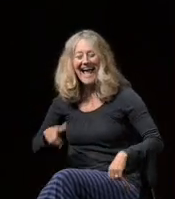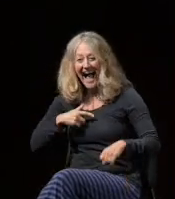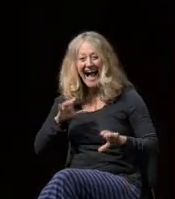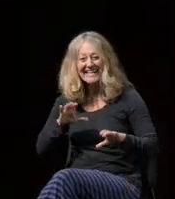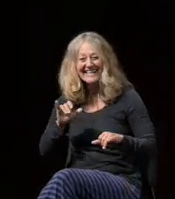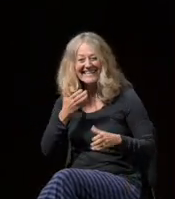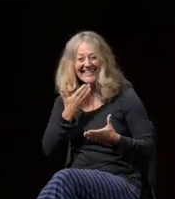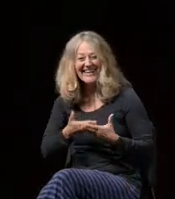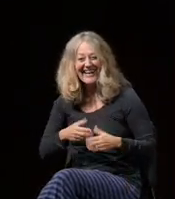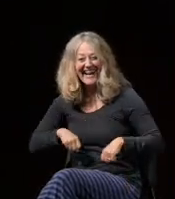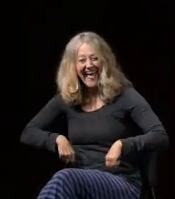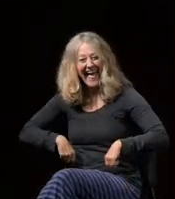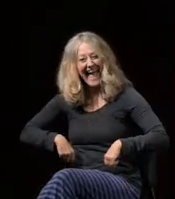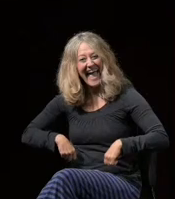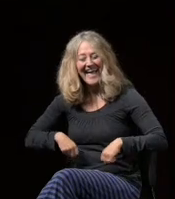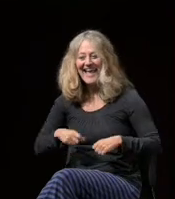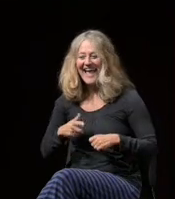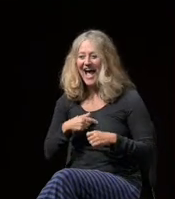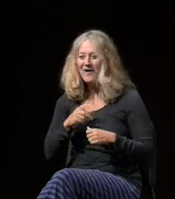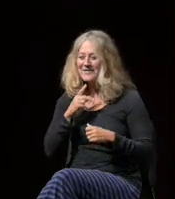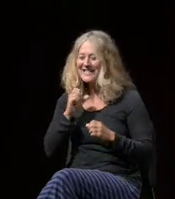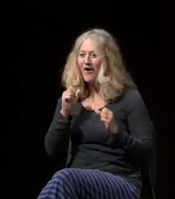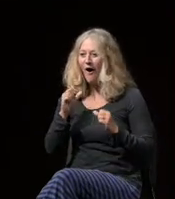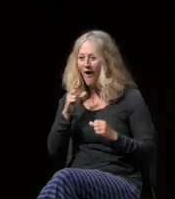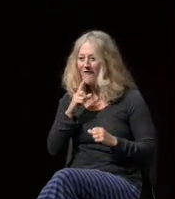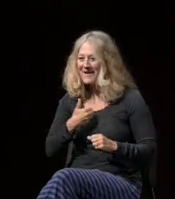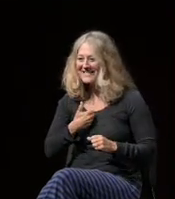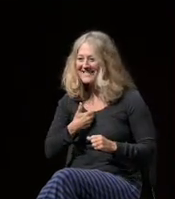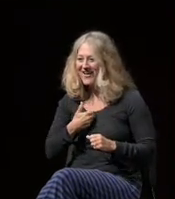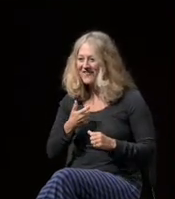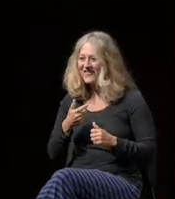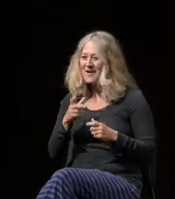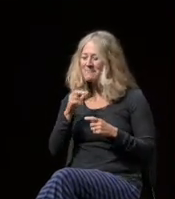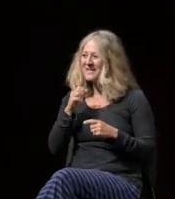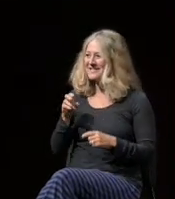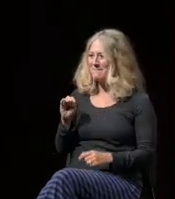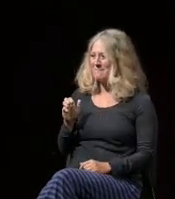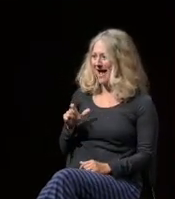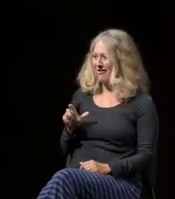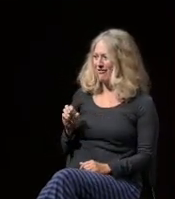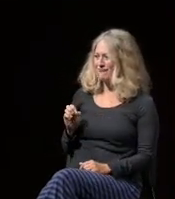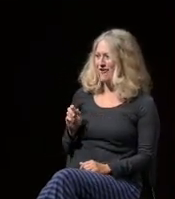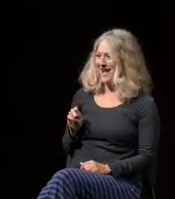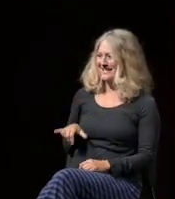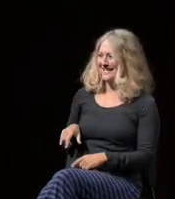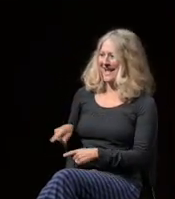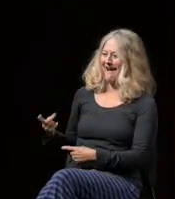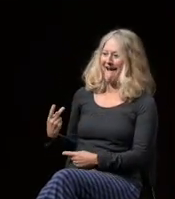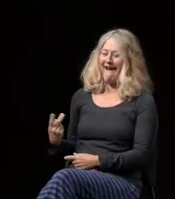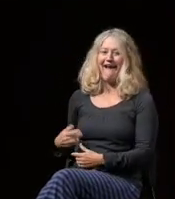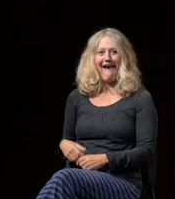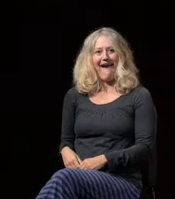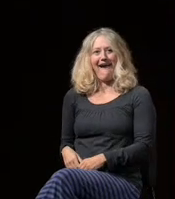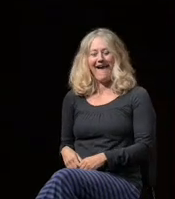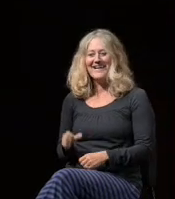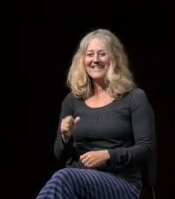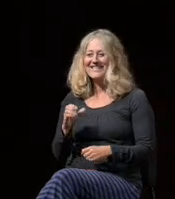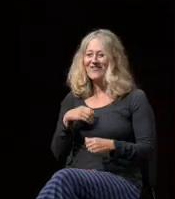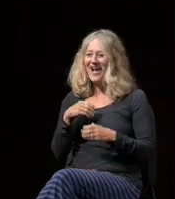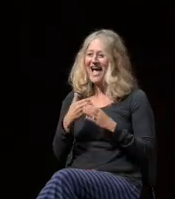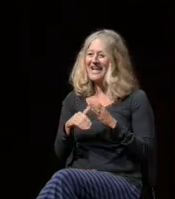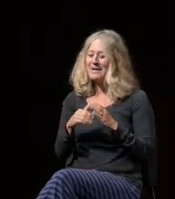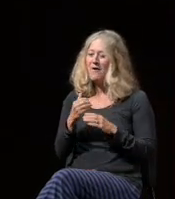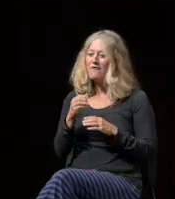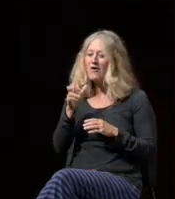great? I was really in awe of it because I had actually sat in the room with Michael Krasny. And then I got an email from a